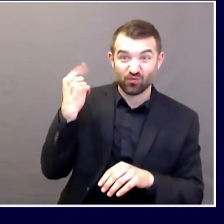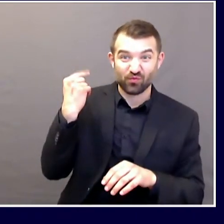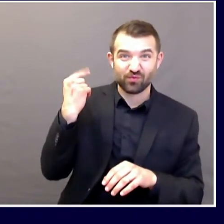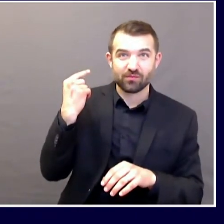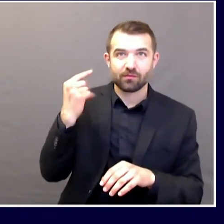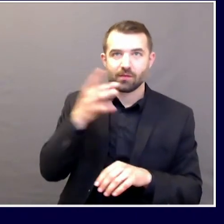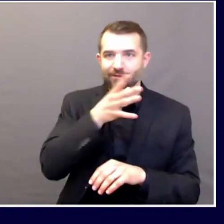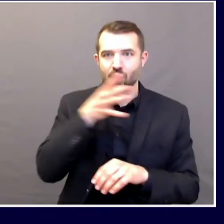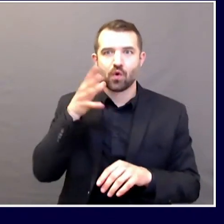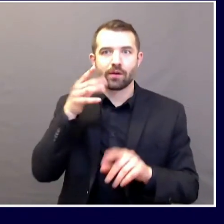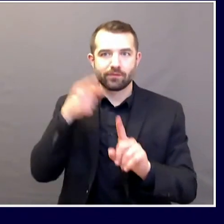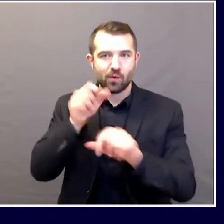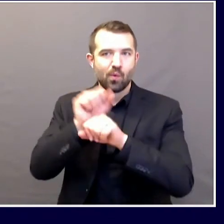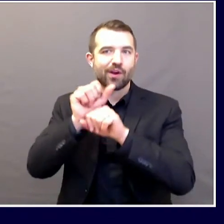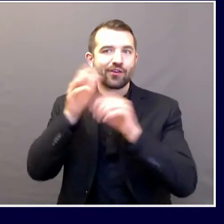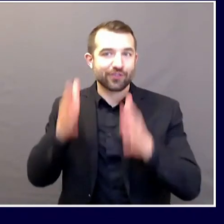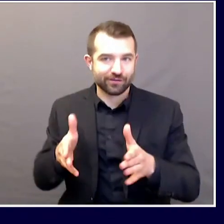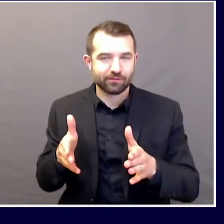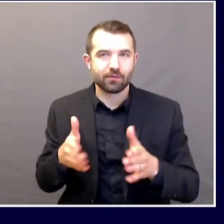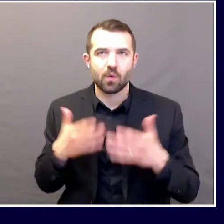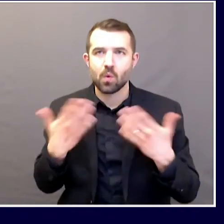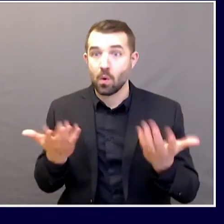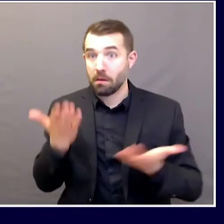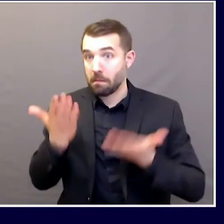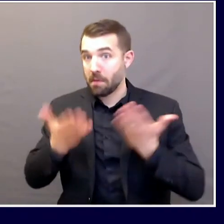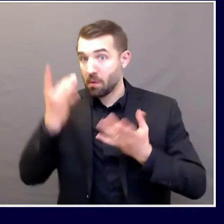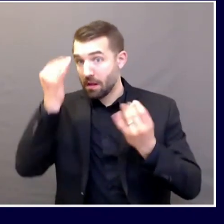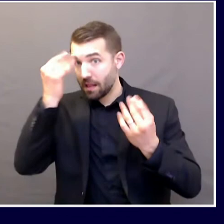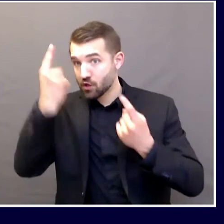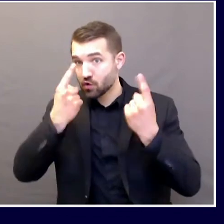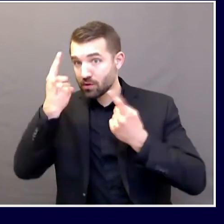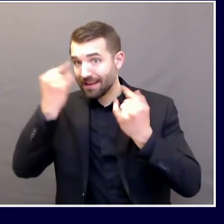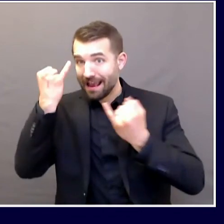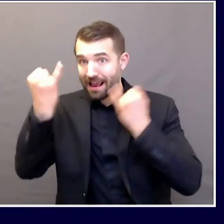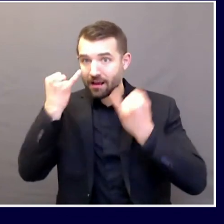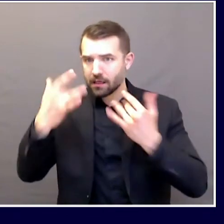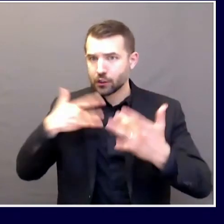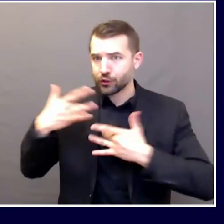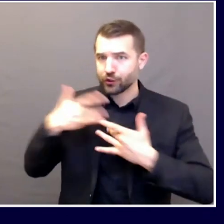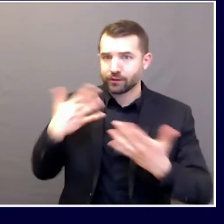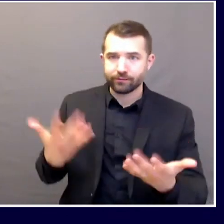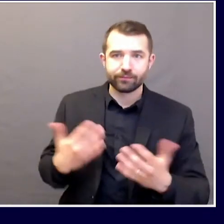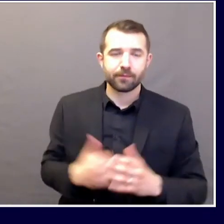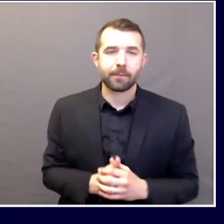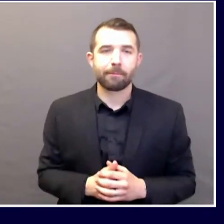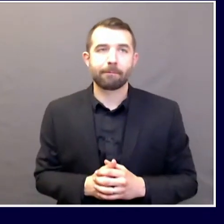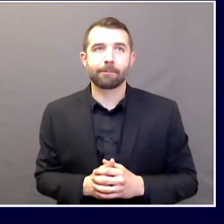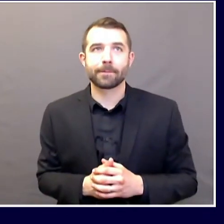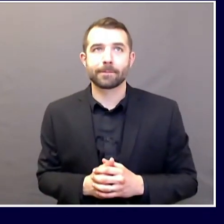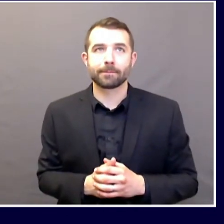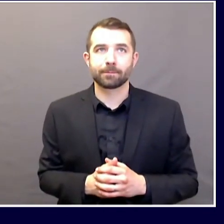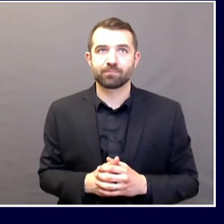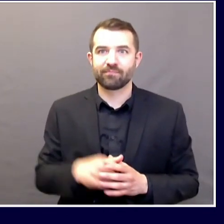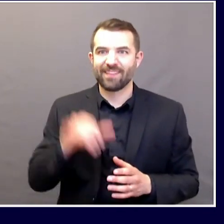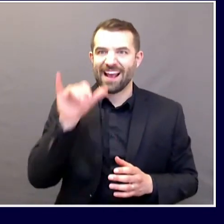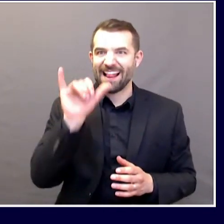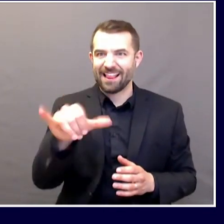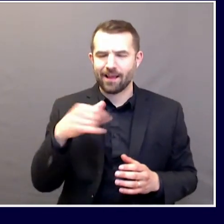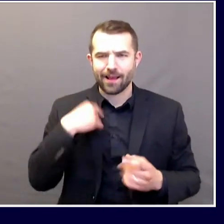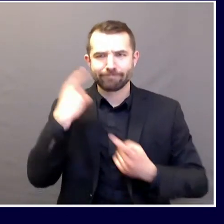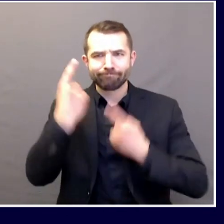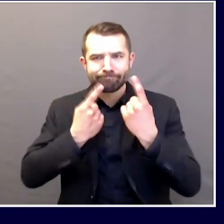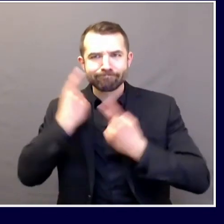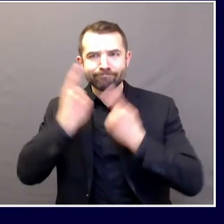something that we've been discussing and planning around as well. So certainly around providing vaccine to agricultural workers. Indeed, we've